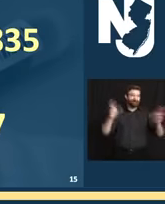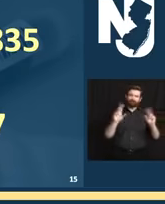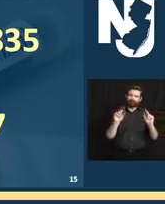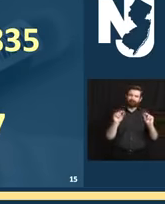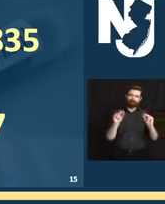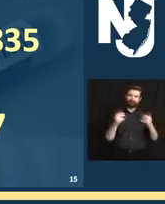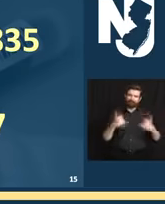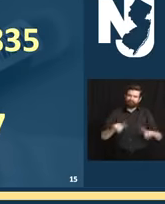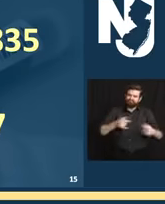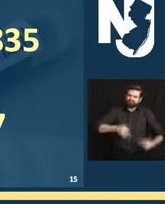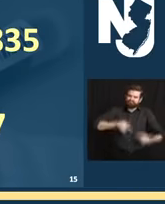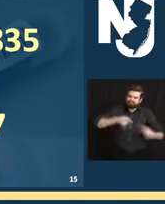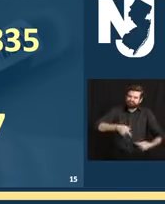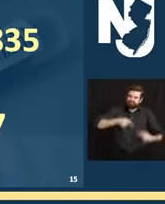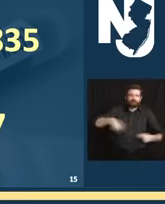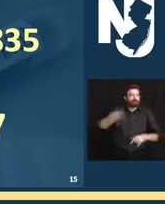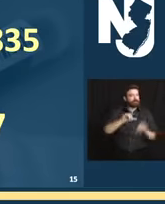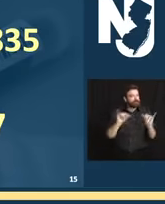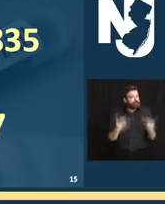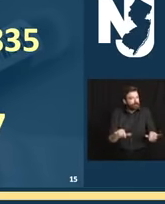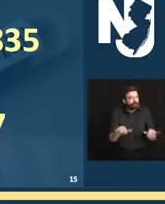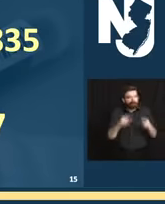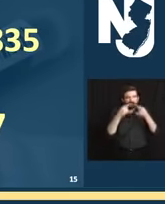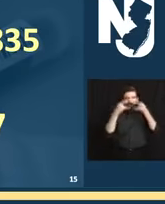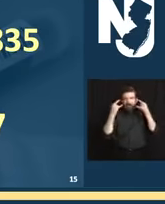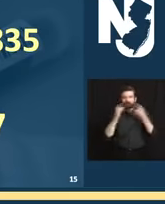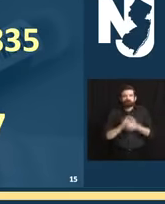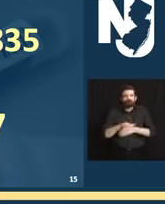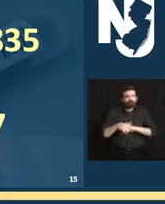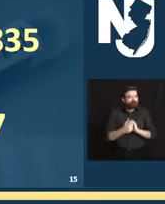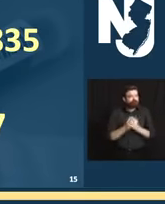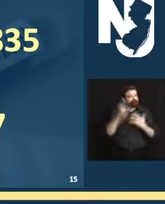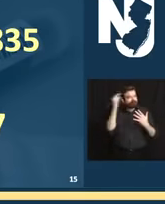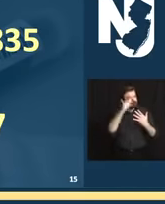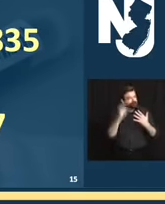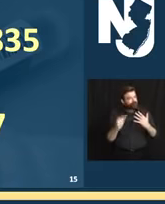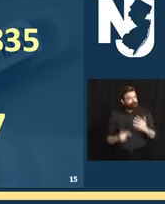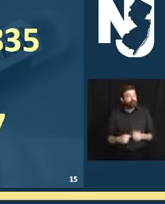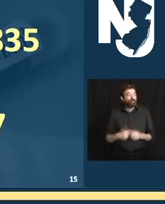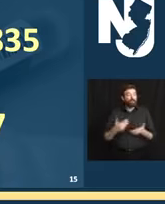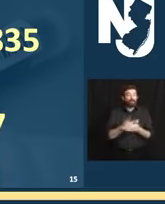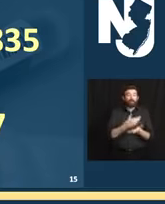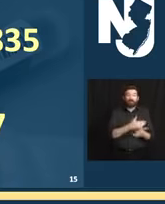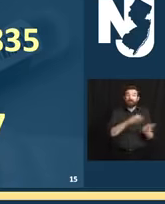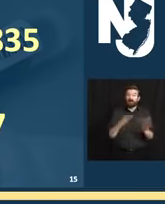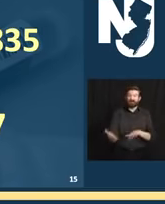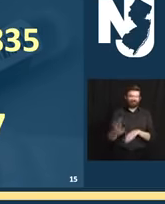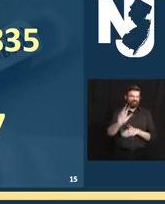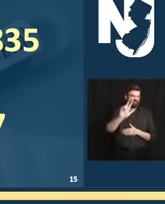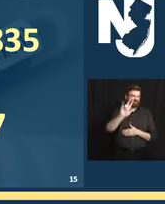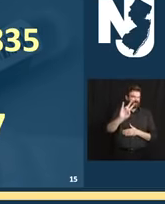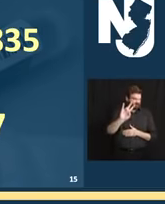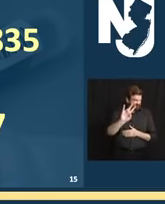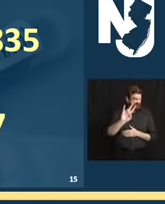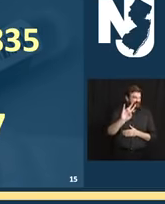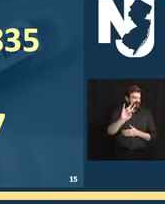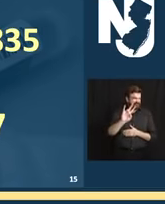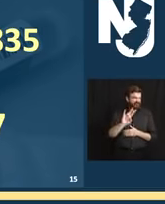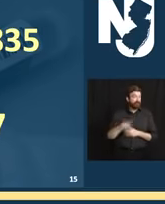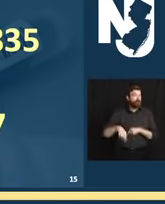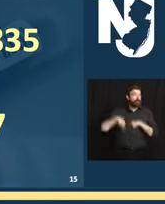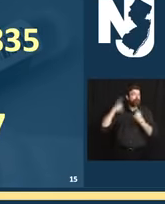another 37 blessed souls from our New Jersey family to COVID-19 complications. Our statewide total is